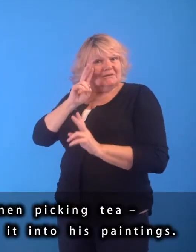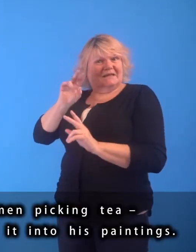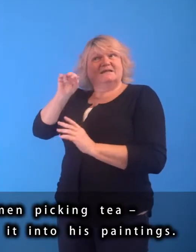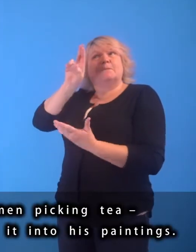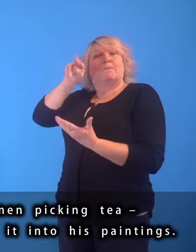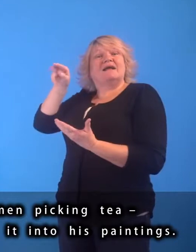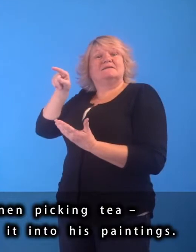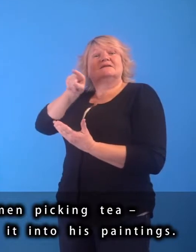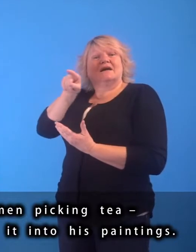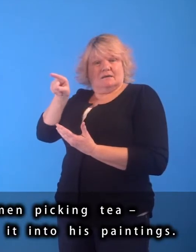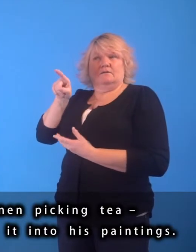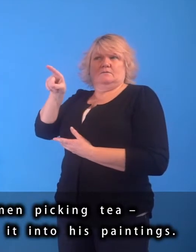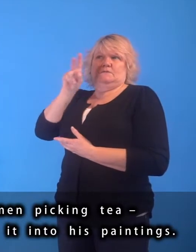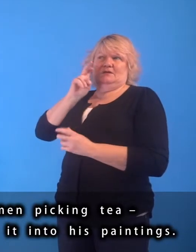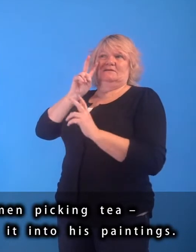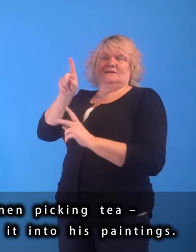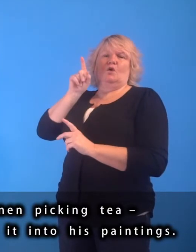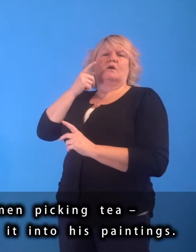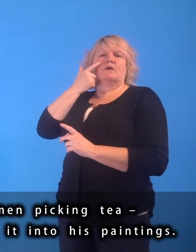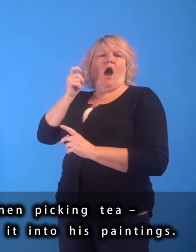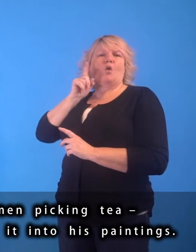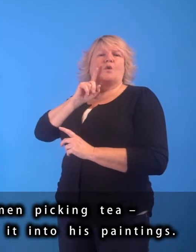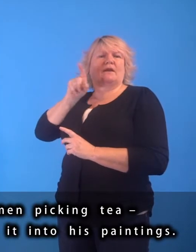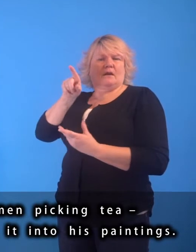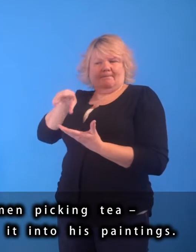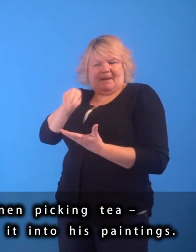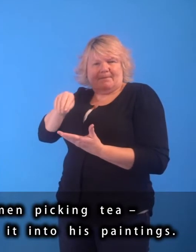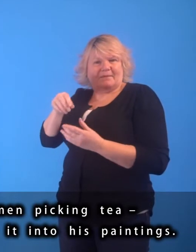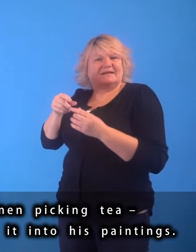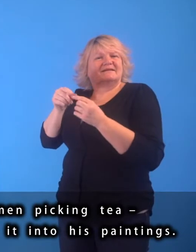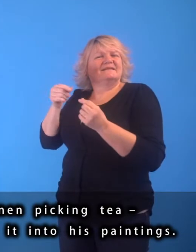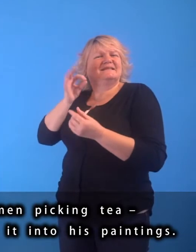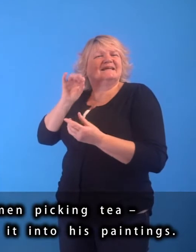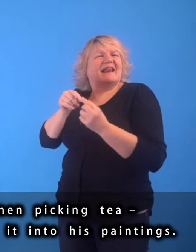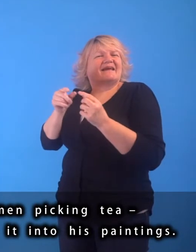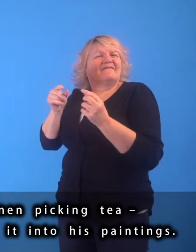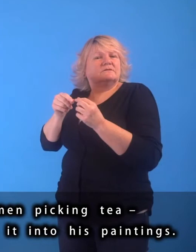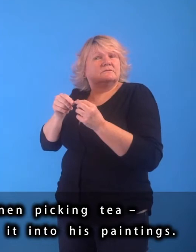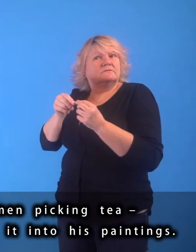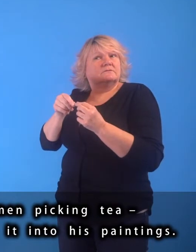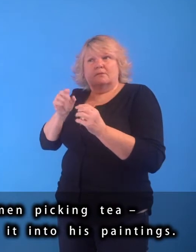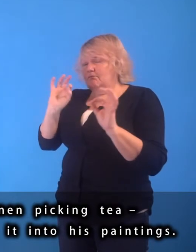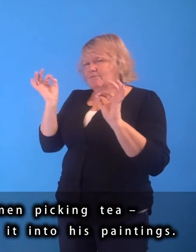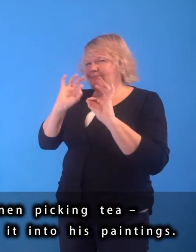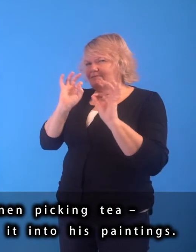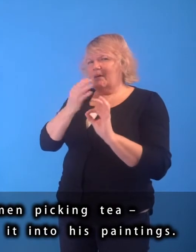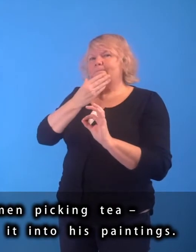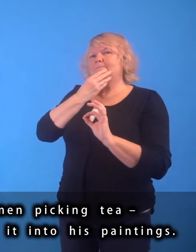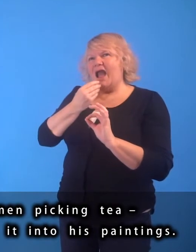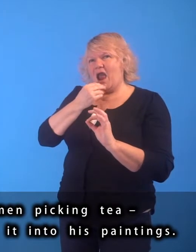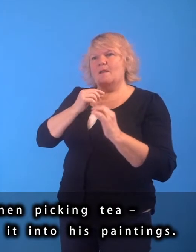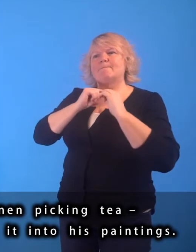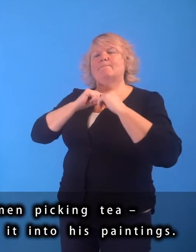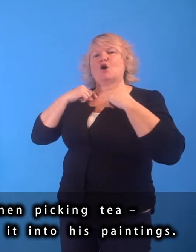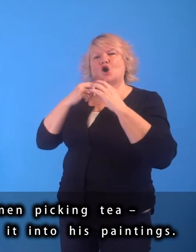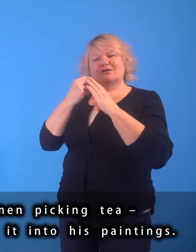However, only the young women picking tea, not the male pearl divers, made it into his paintings.